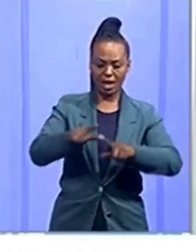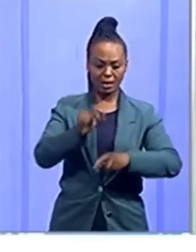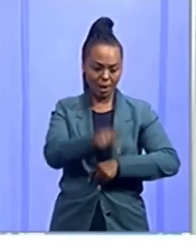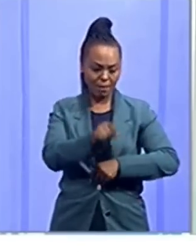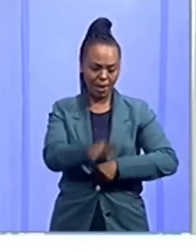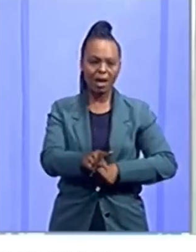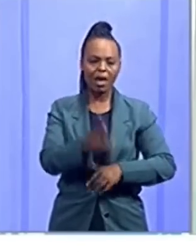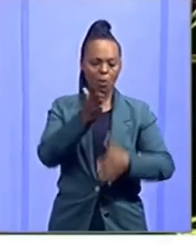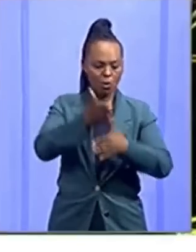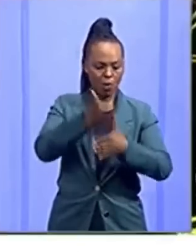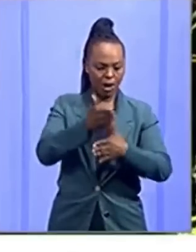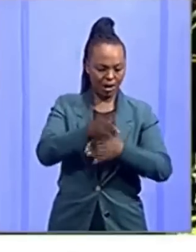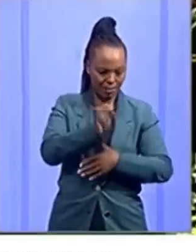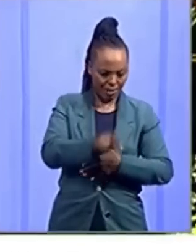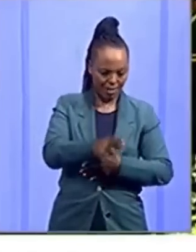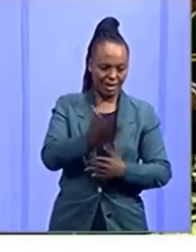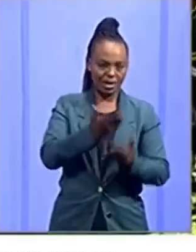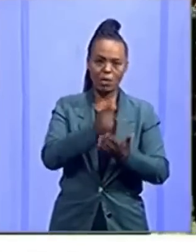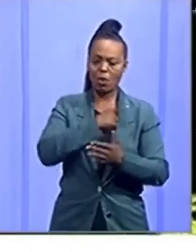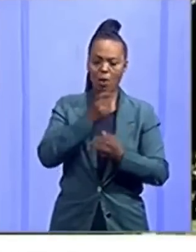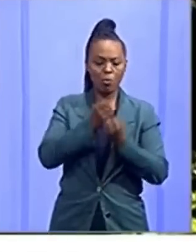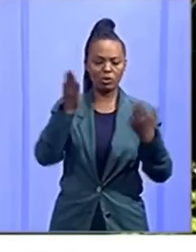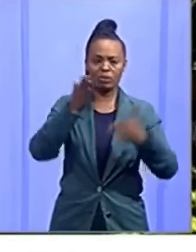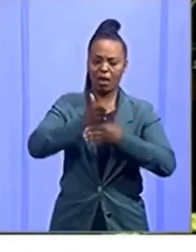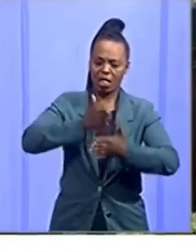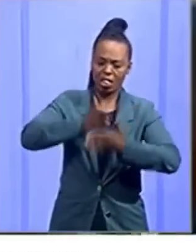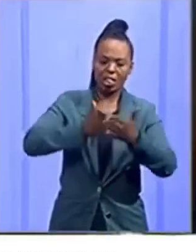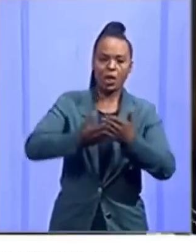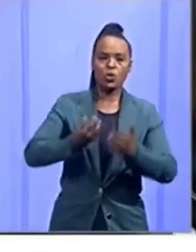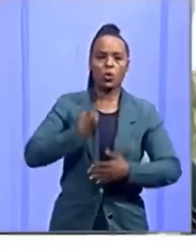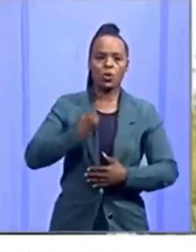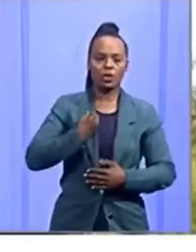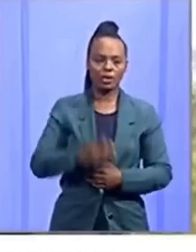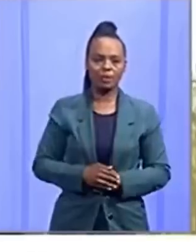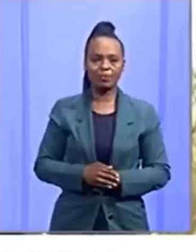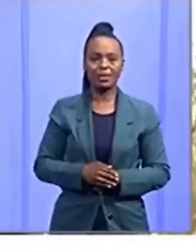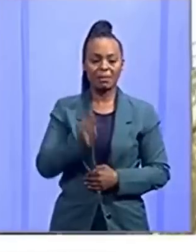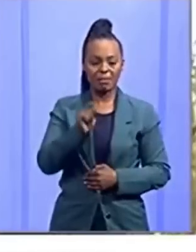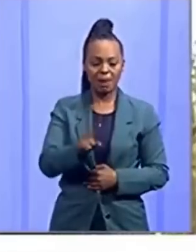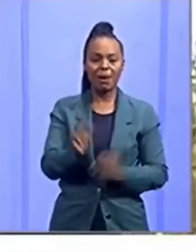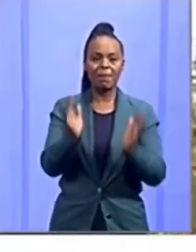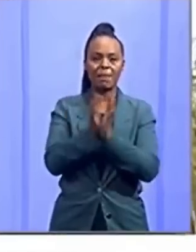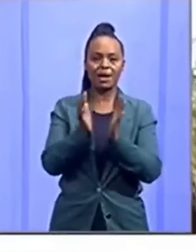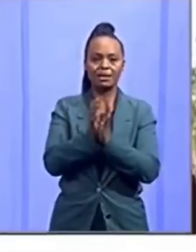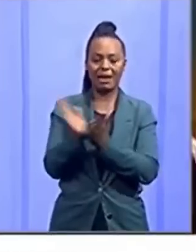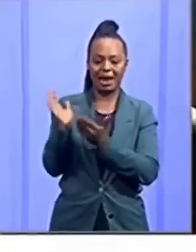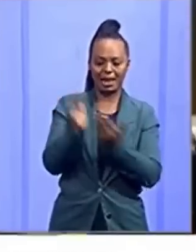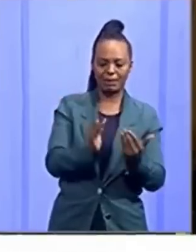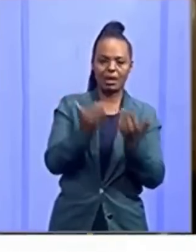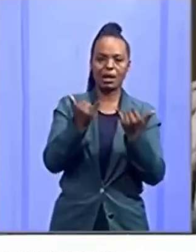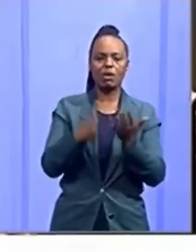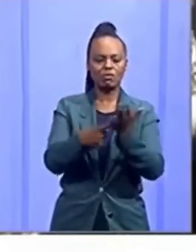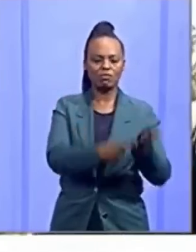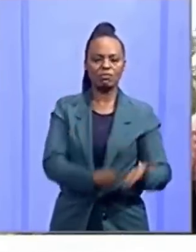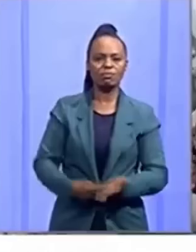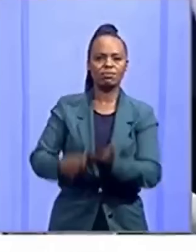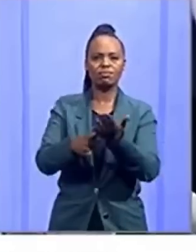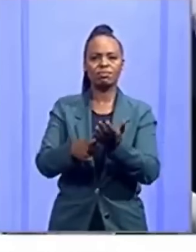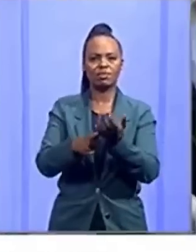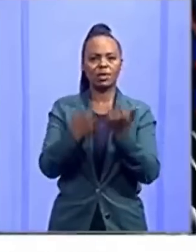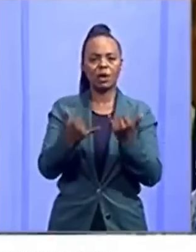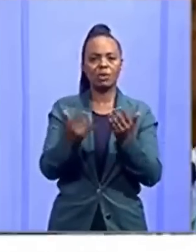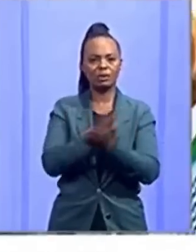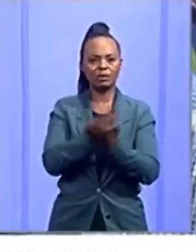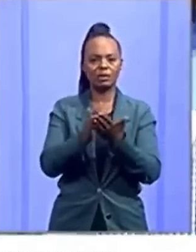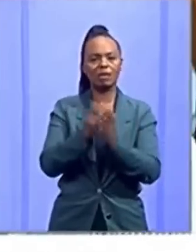no ba ga ona mmereko. Go letetse gore kopano e rume ka mokibelo gomme dipheto tša kopano ye e tla ba tše dingwe tša karolo ya kopano go parara e